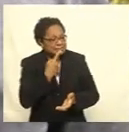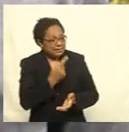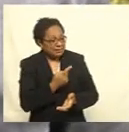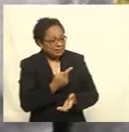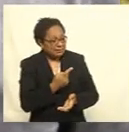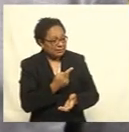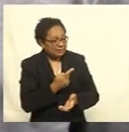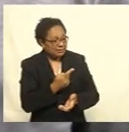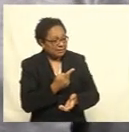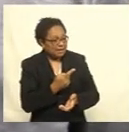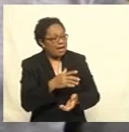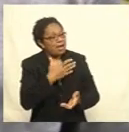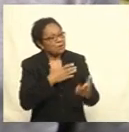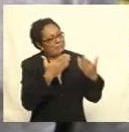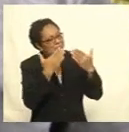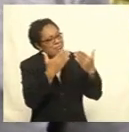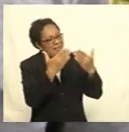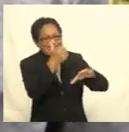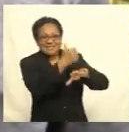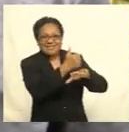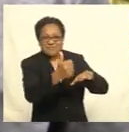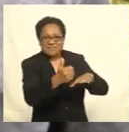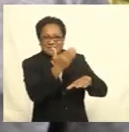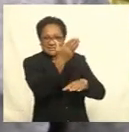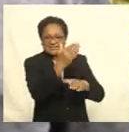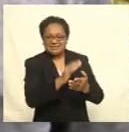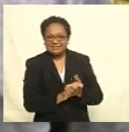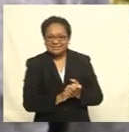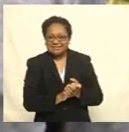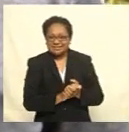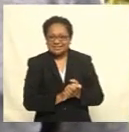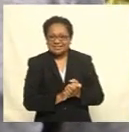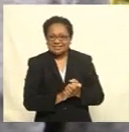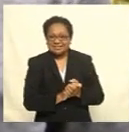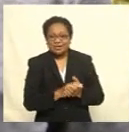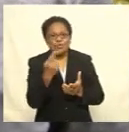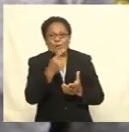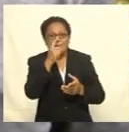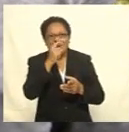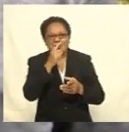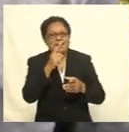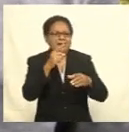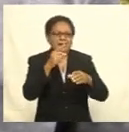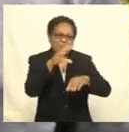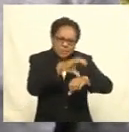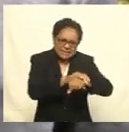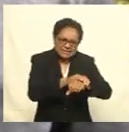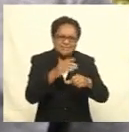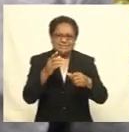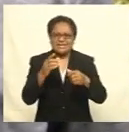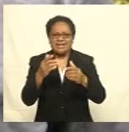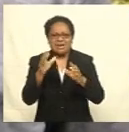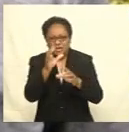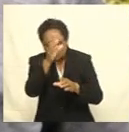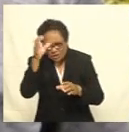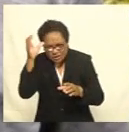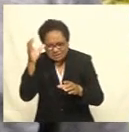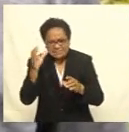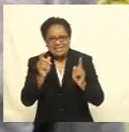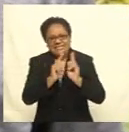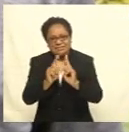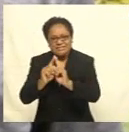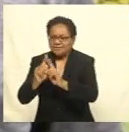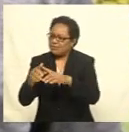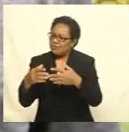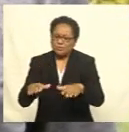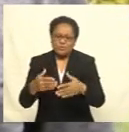we'd like to thank the government for what they are doing, especially the frontline people. They are playing a huge part in this contact tracing, all those things, and we